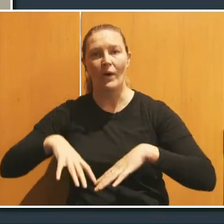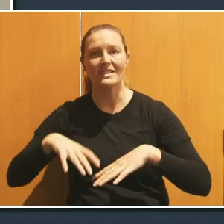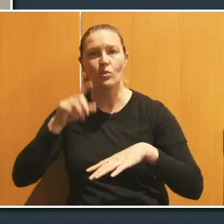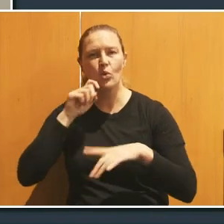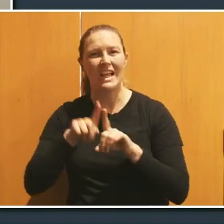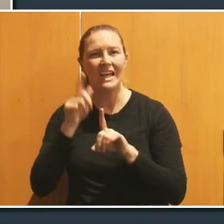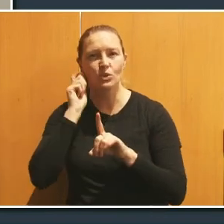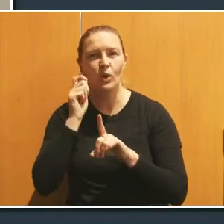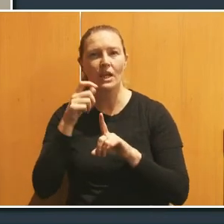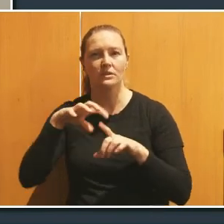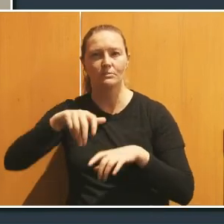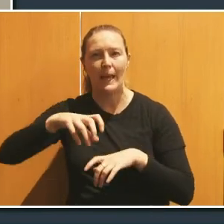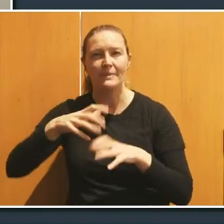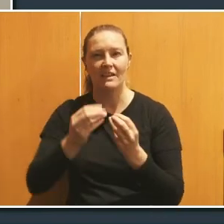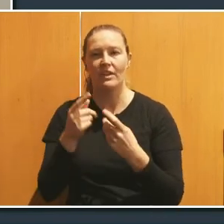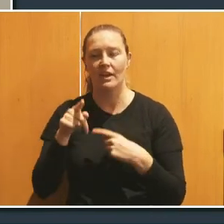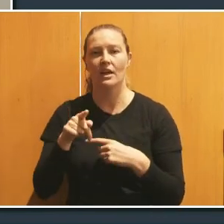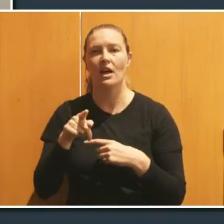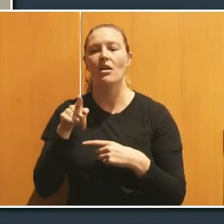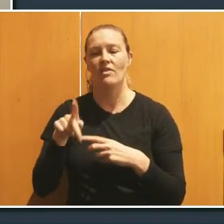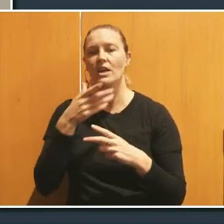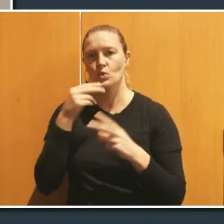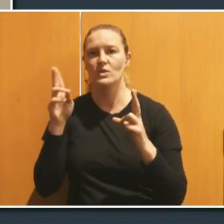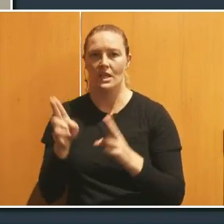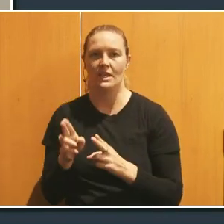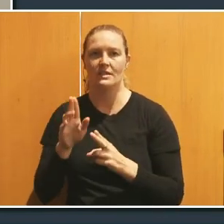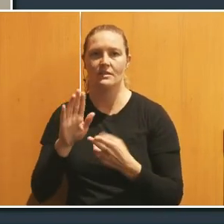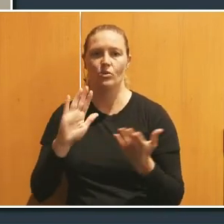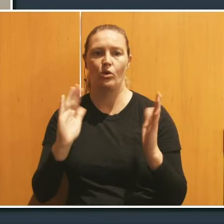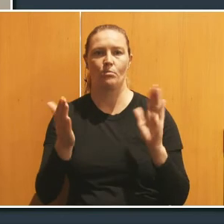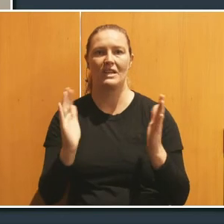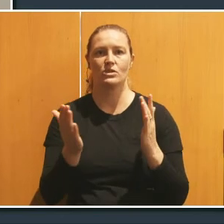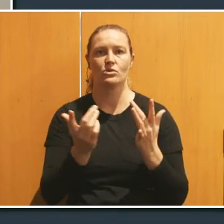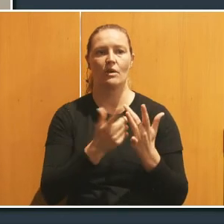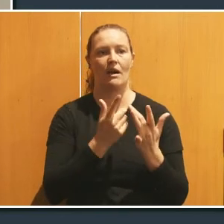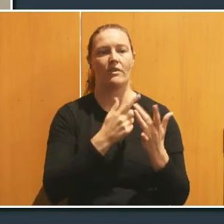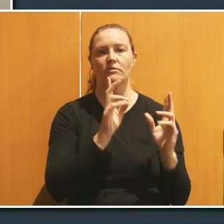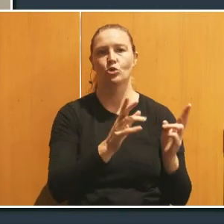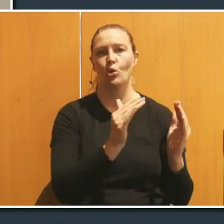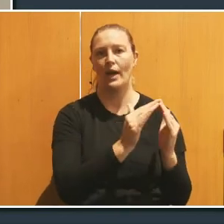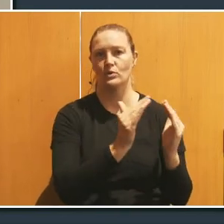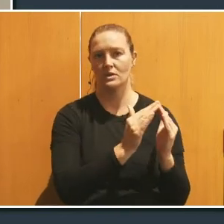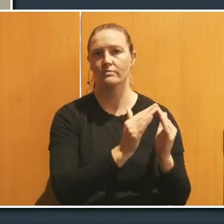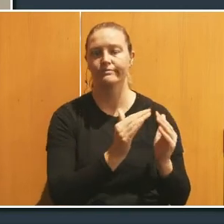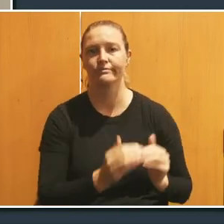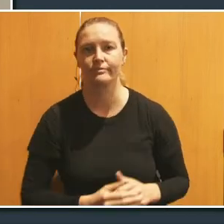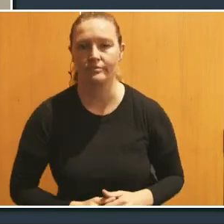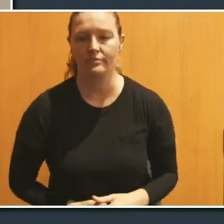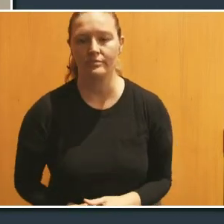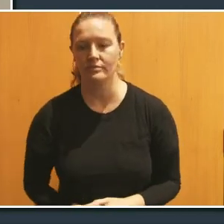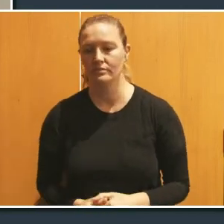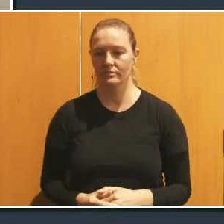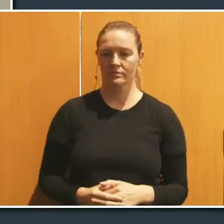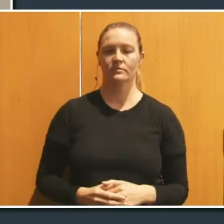they typically would use less water and wastewater than a typical household. So